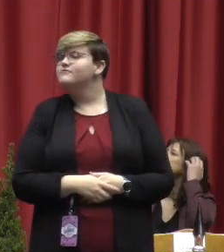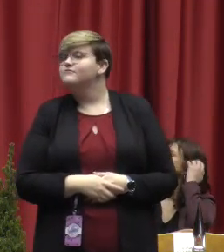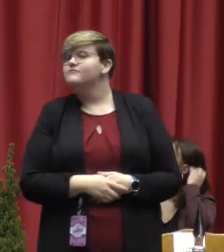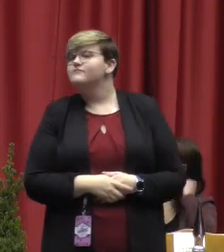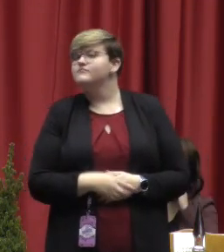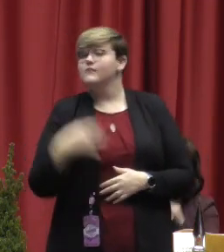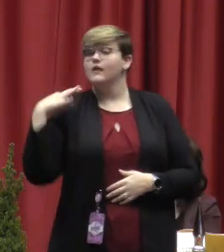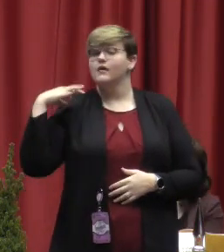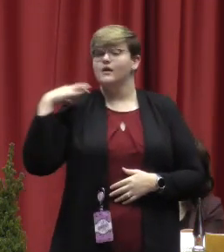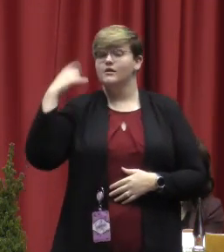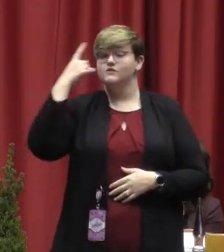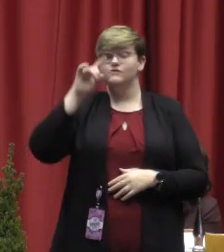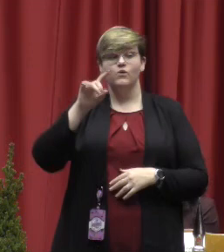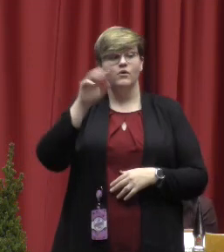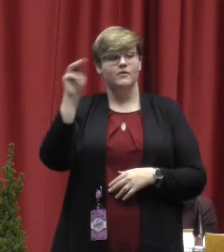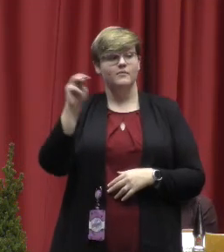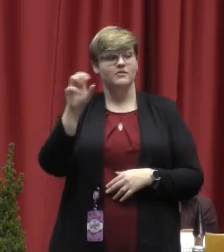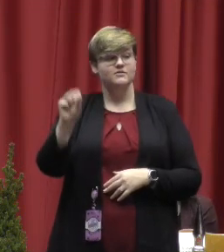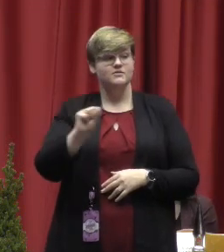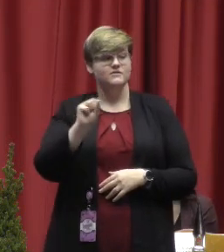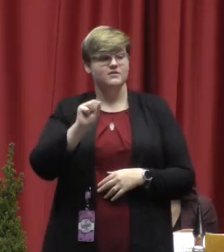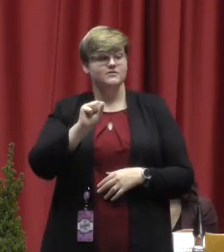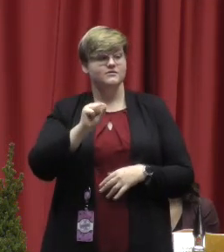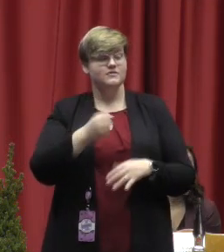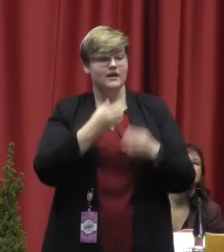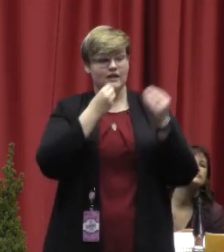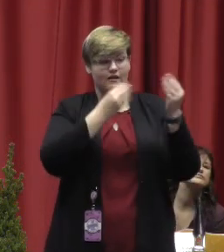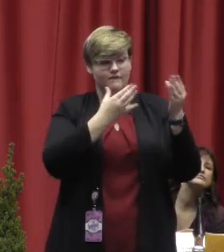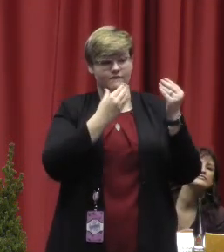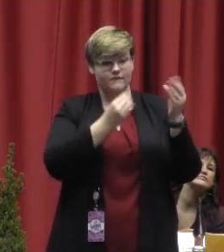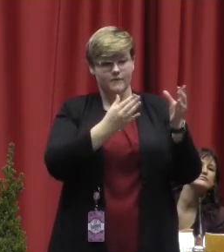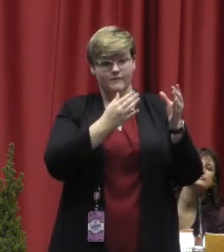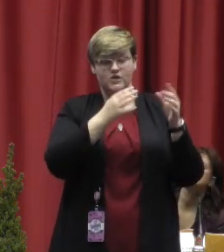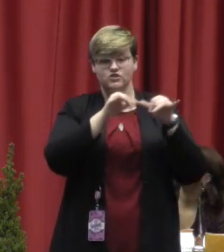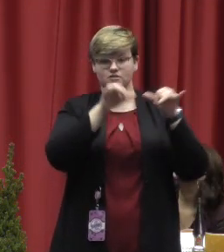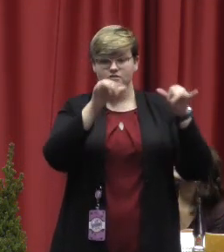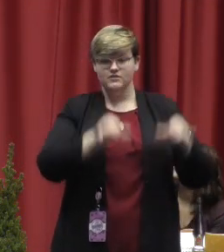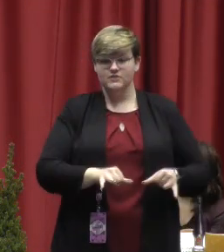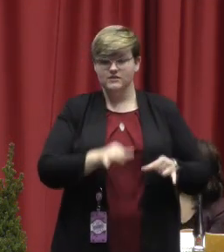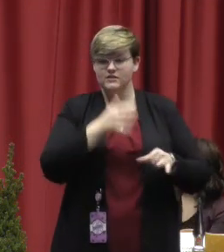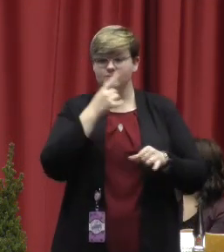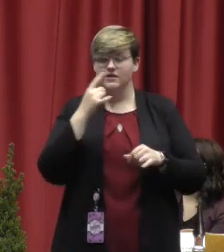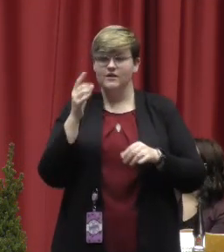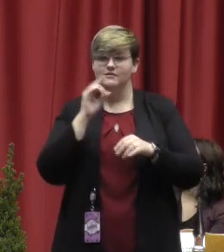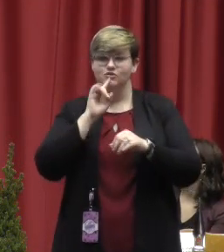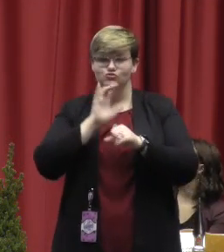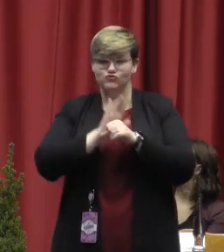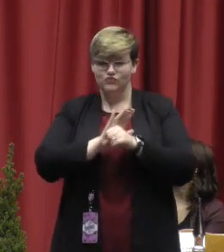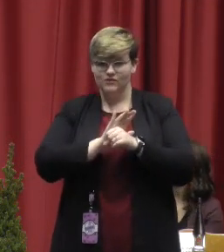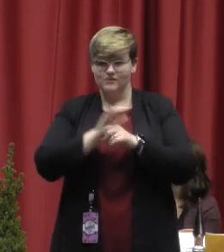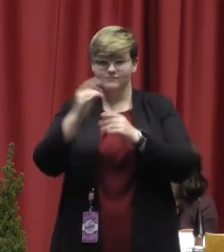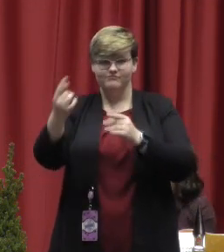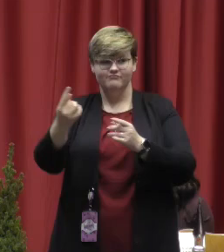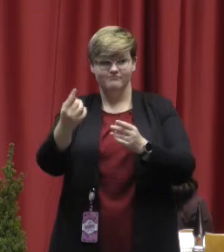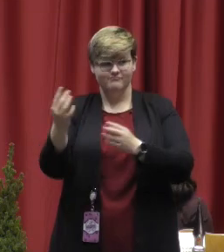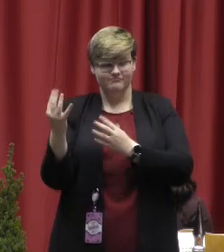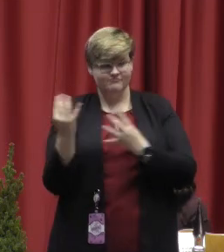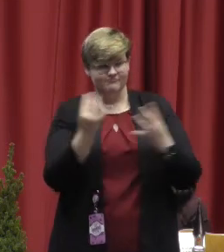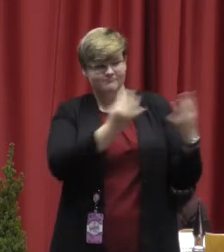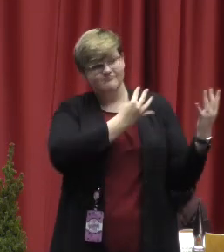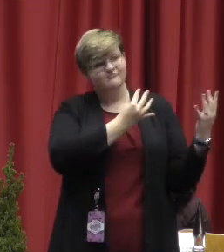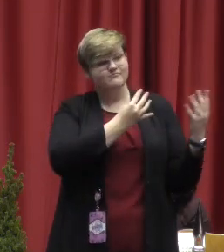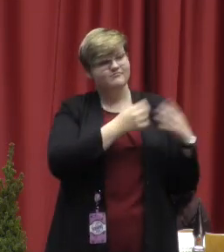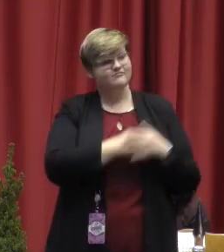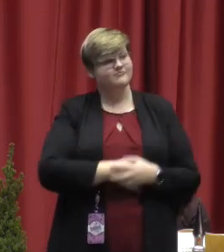Will the candidates for the Master of Science in Information Systems and Assurance come forward as directed by